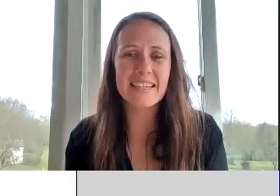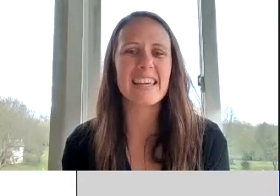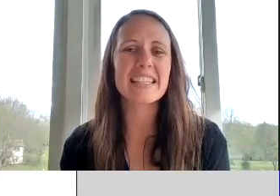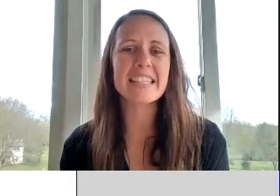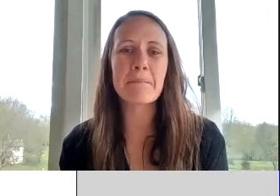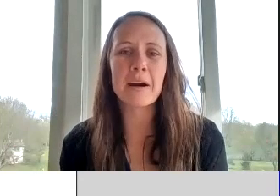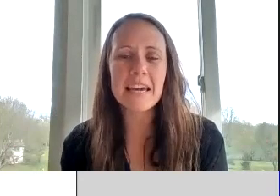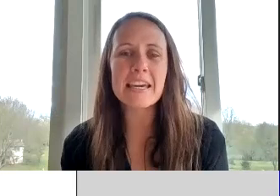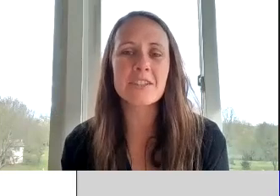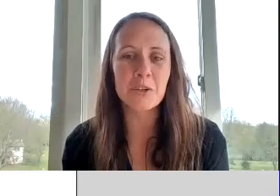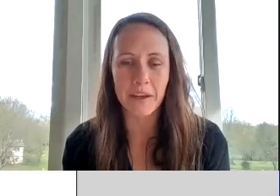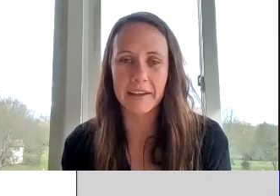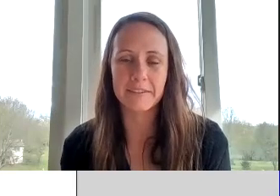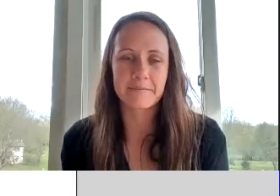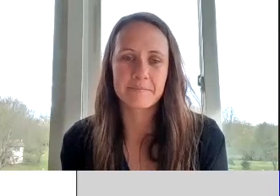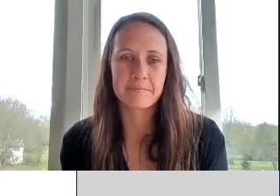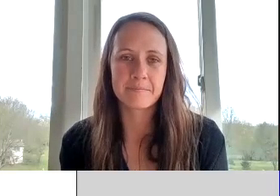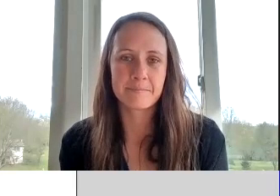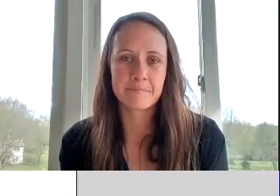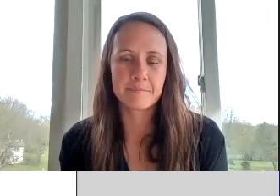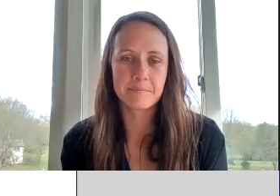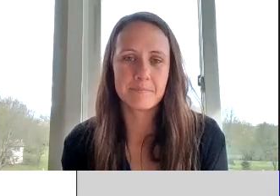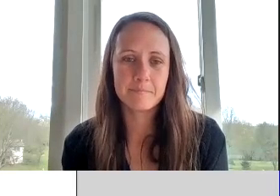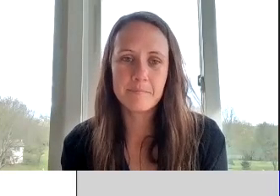What is the monkey doing?